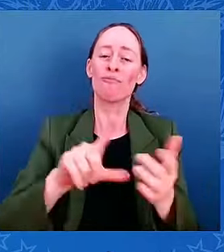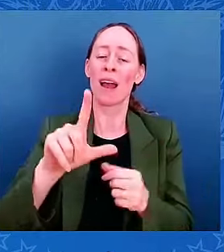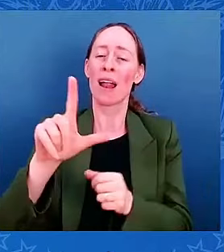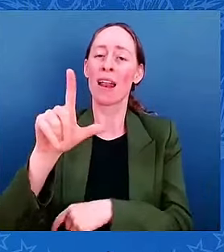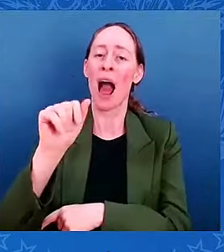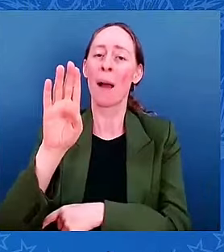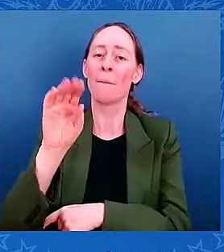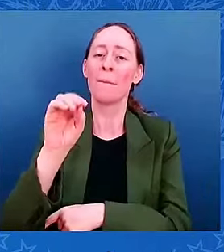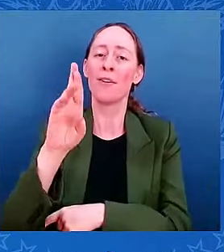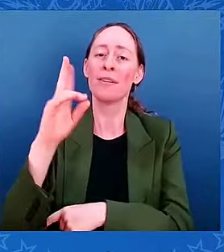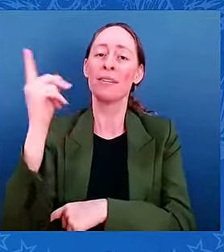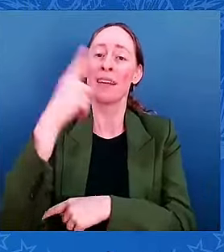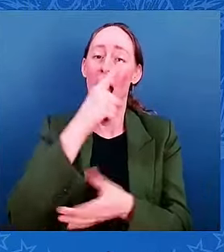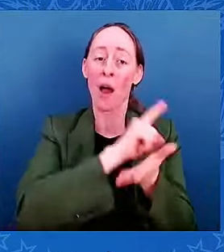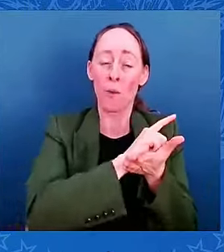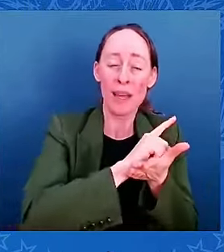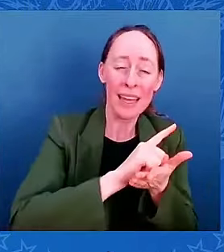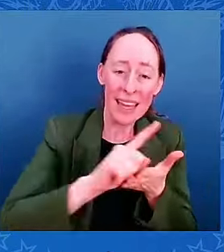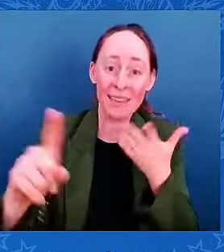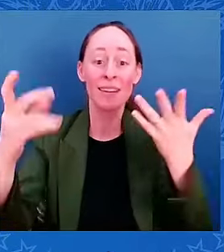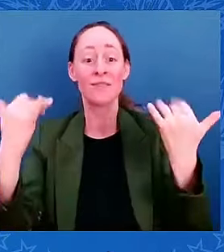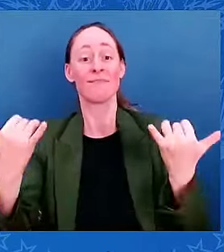Michigan.